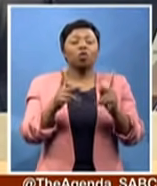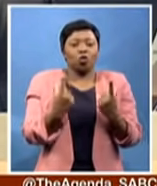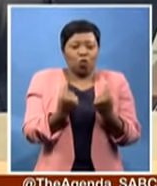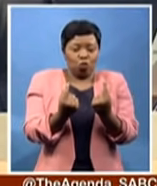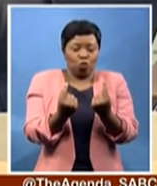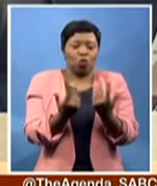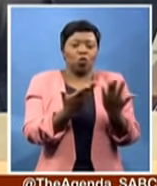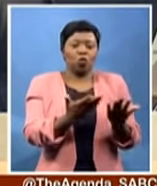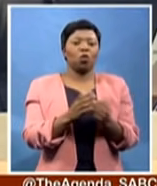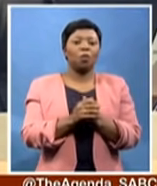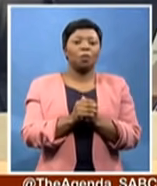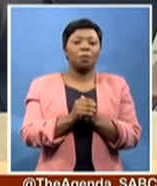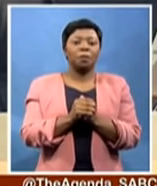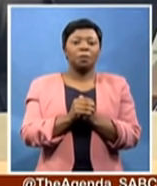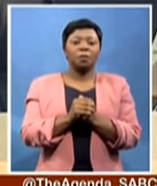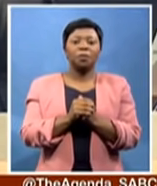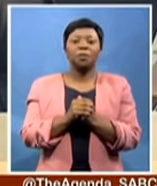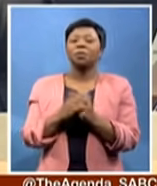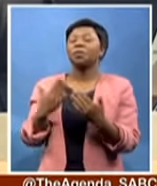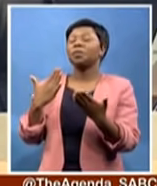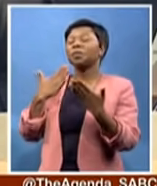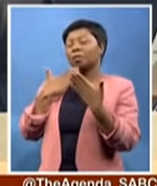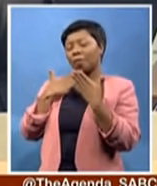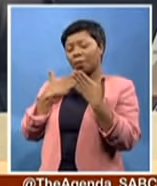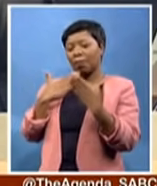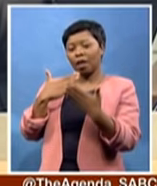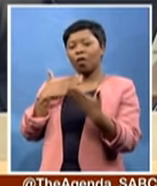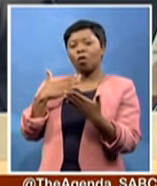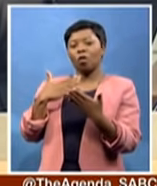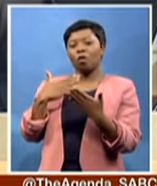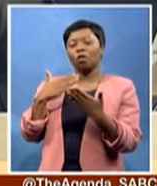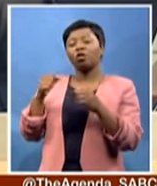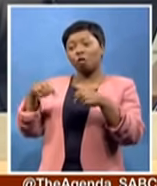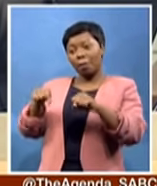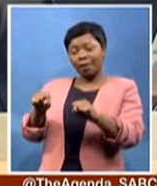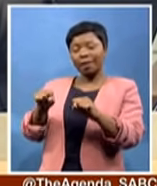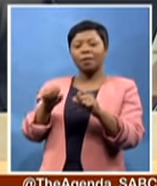Thank you, Chairperson, and thank you, Mr. Pretorius.